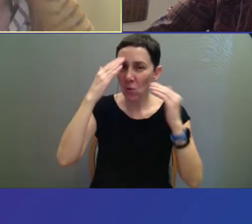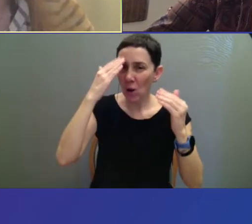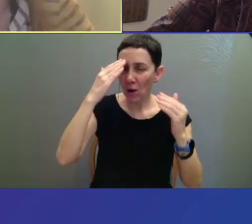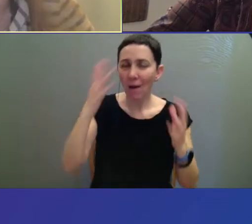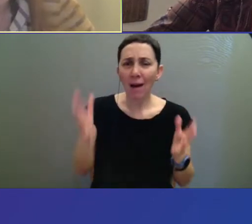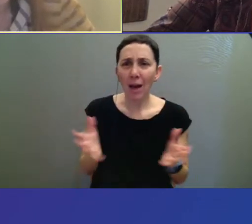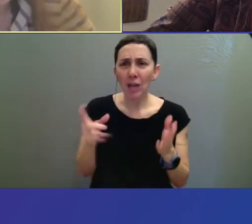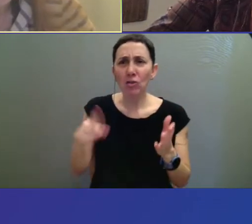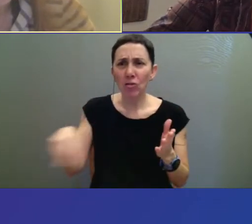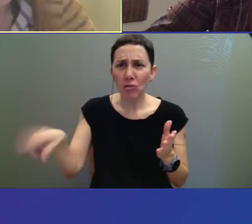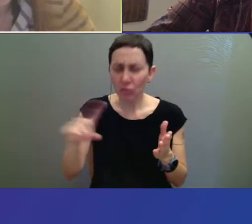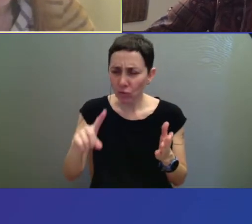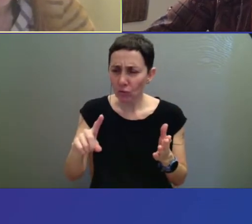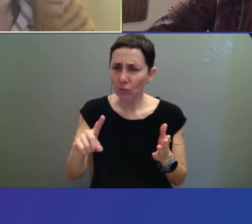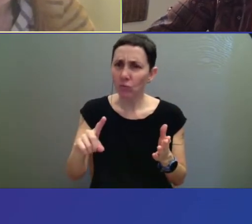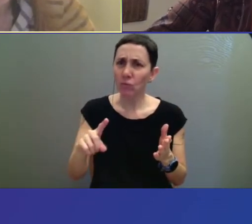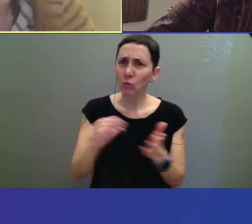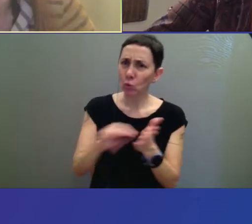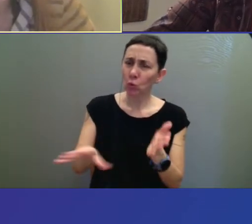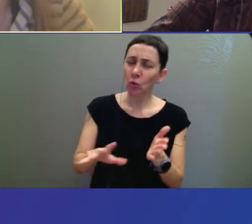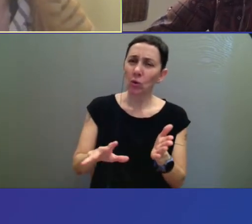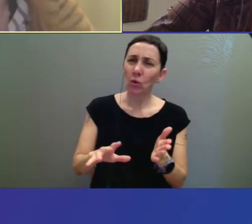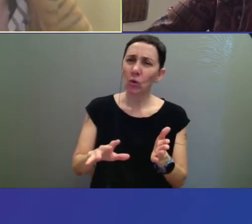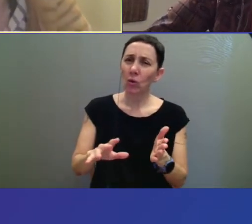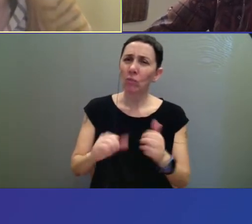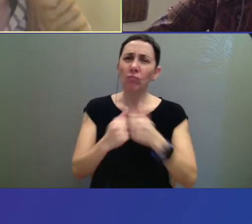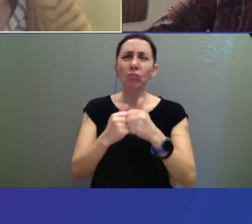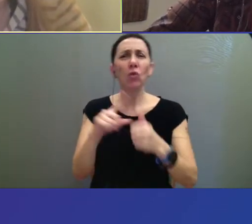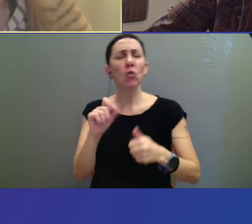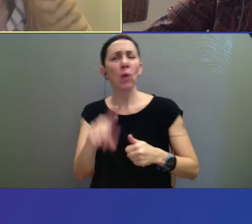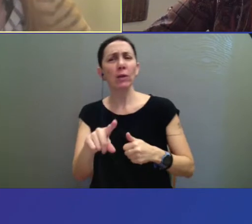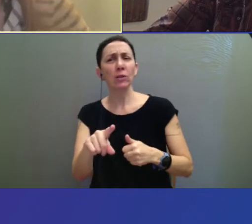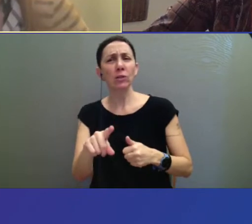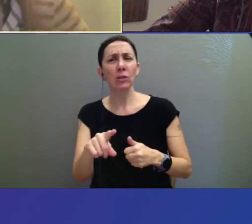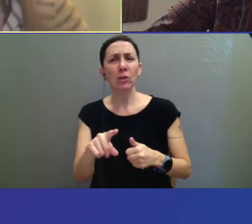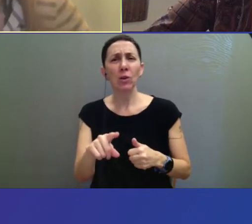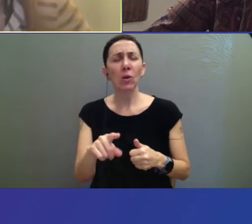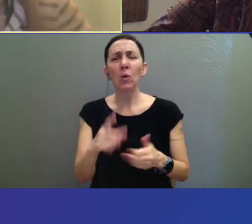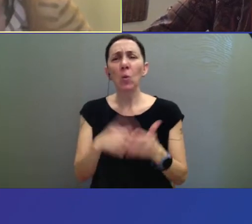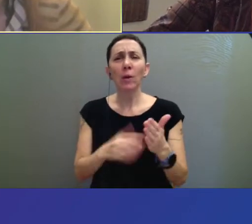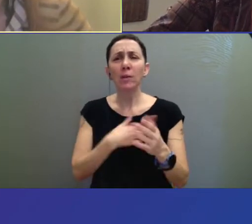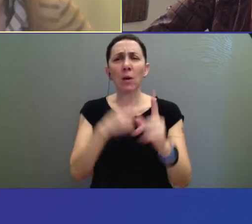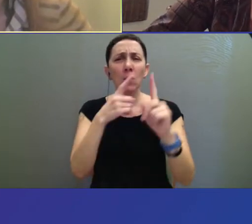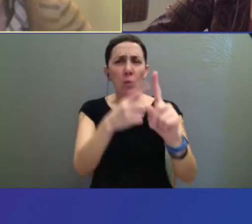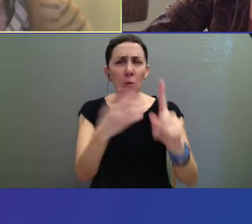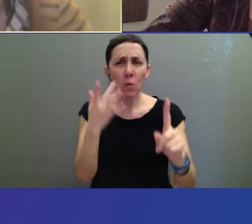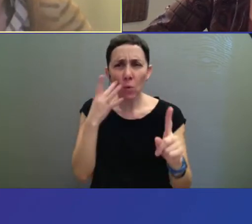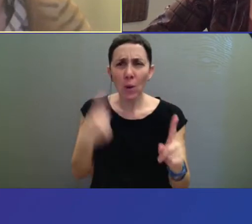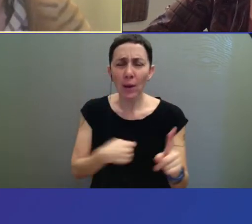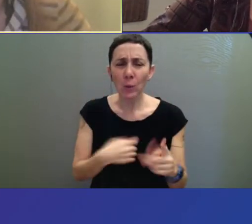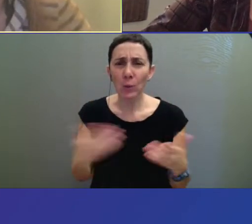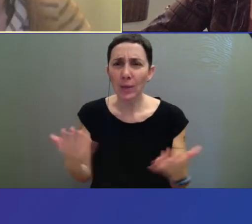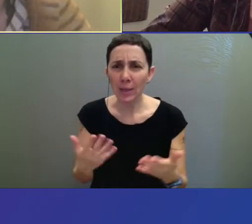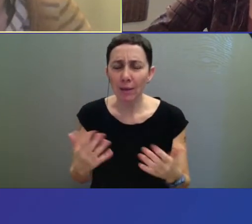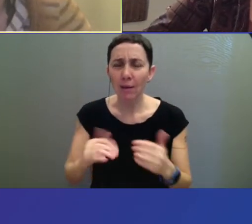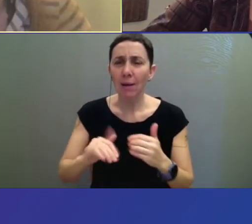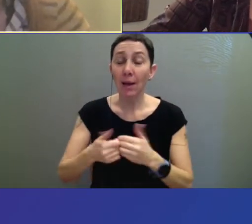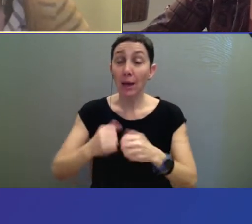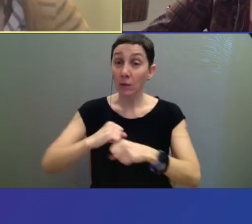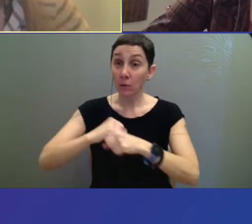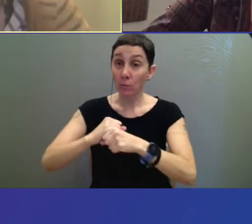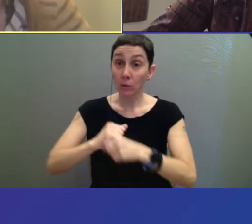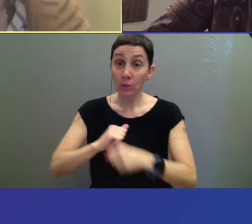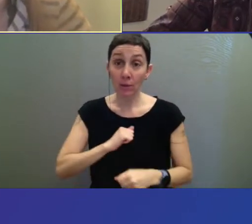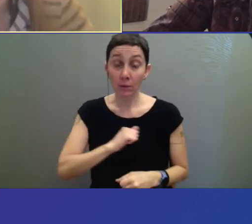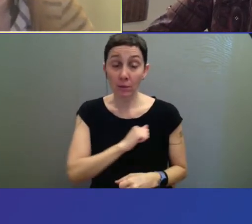to question, you know, what are we going for? Why are we here? And how do we protect ourselves? And do